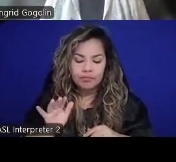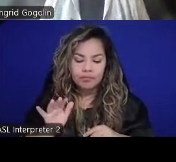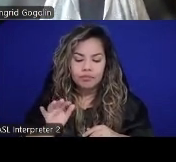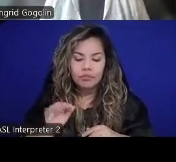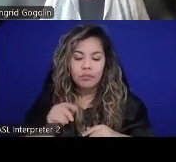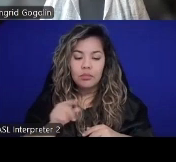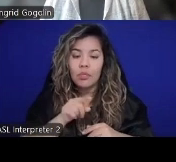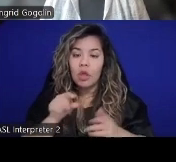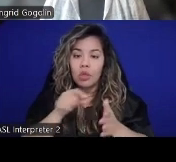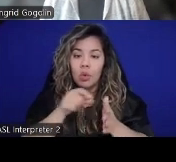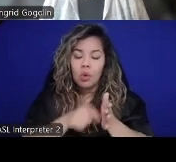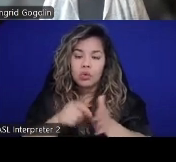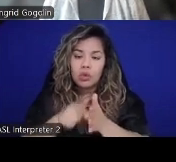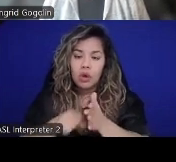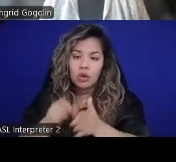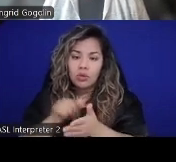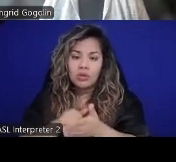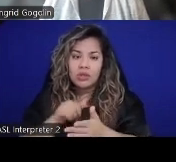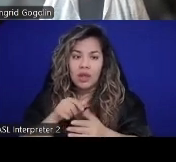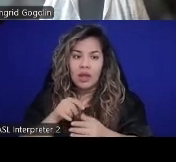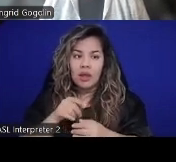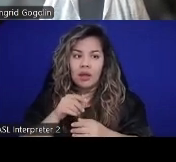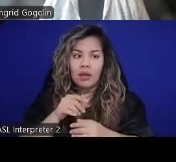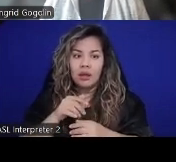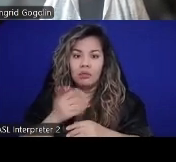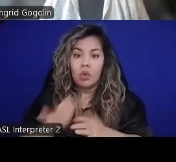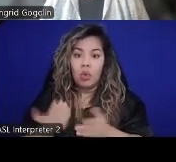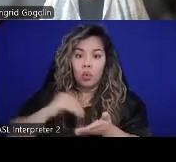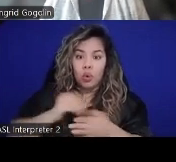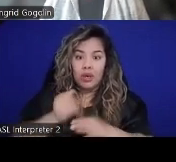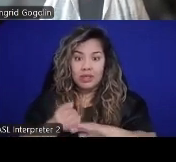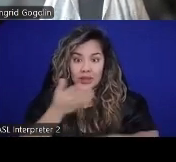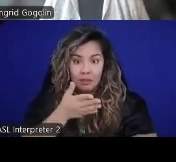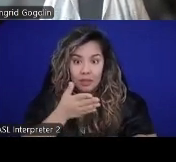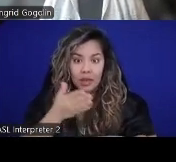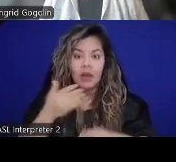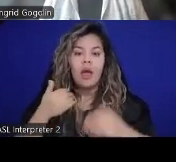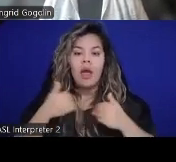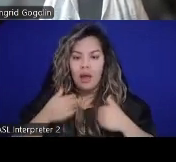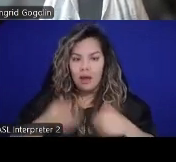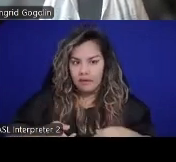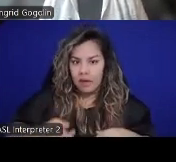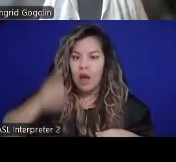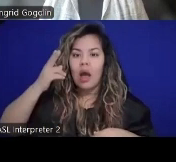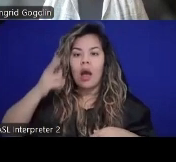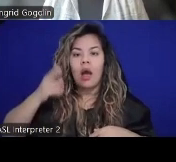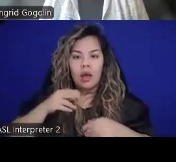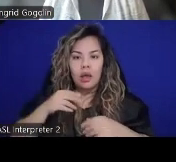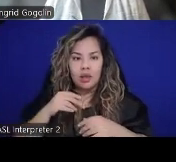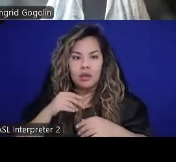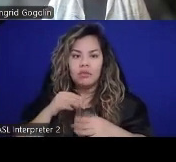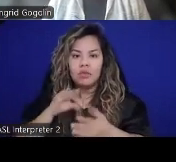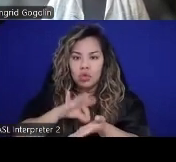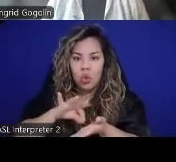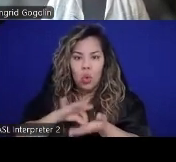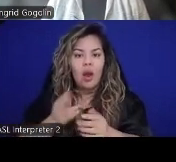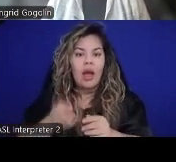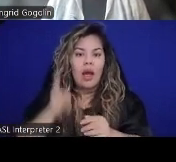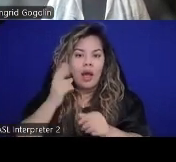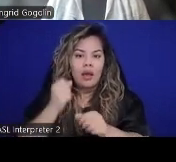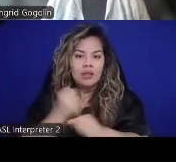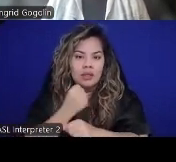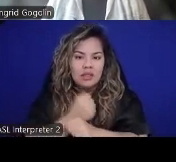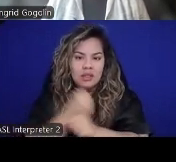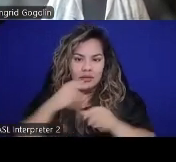articles that were resubmitted have a fairly high rate of acceptance. So that means